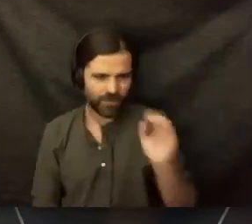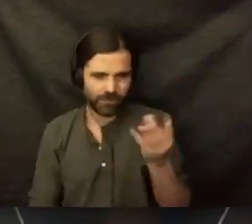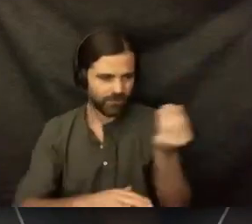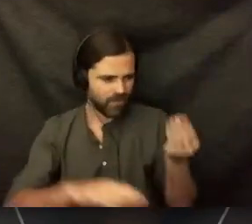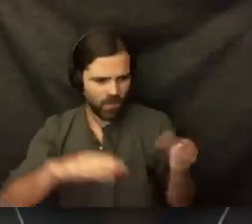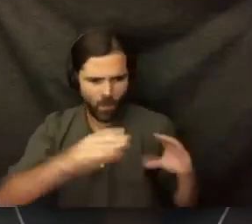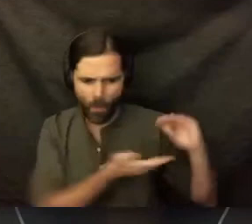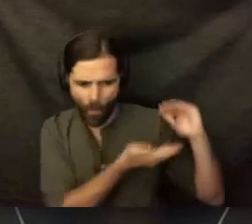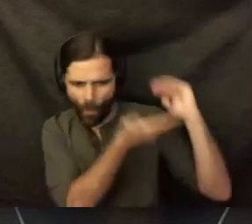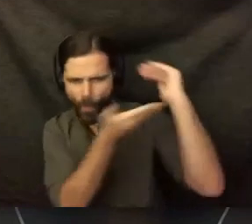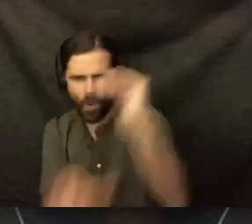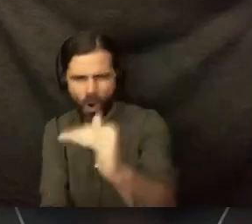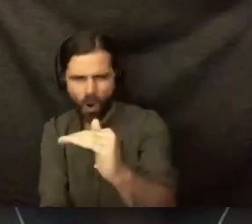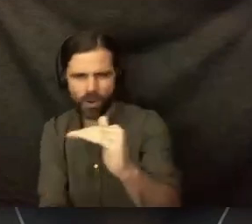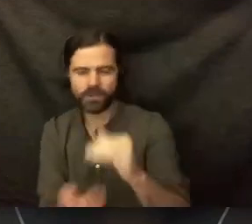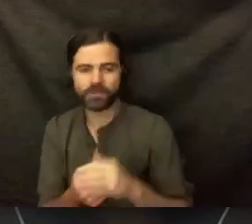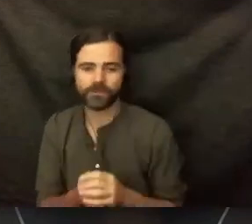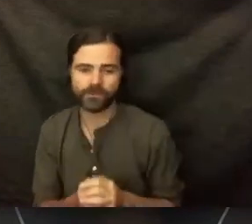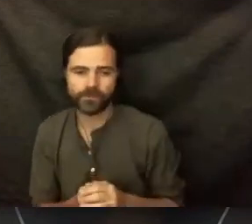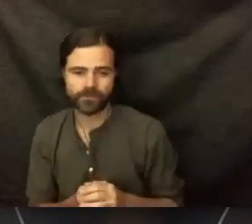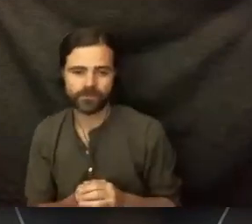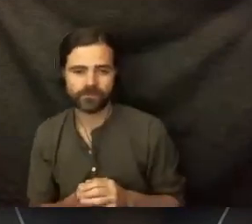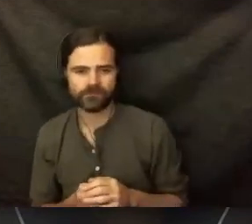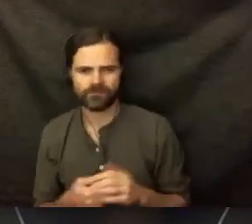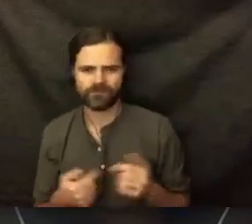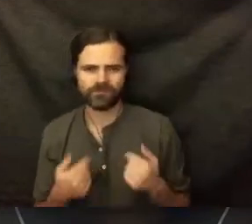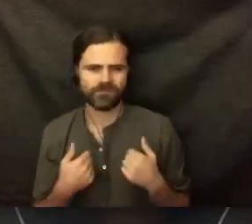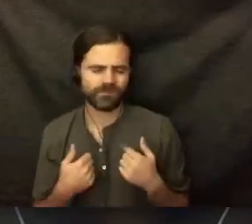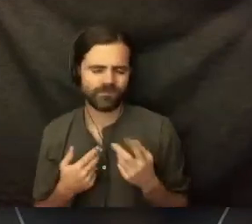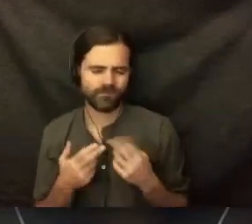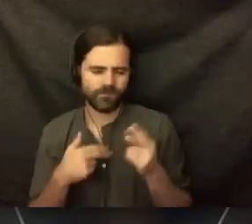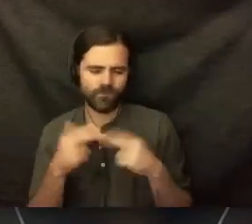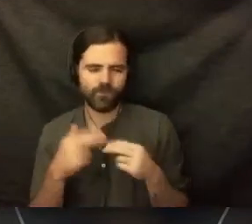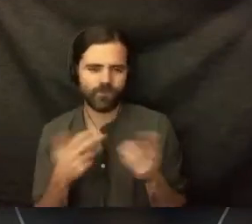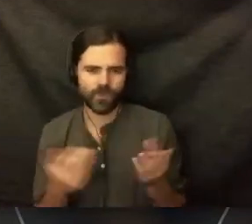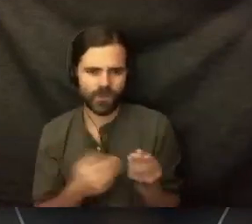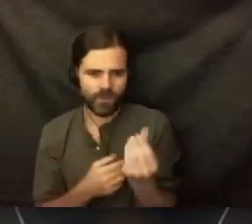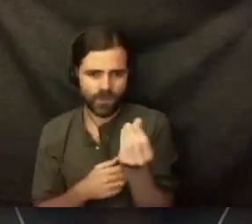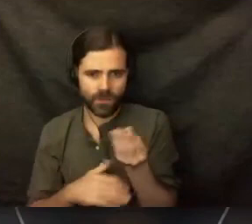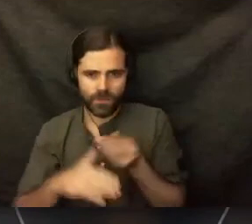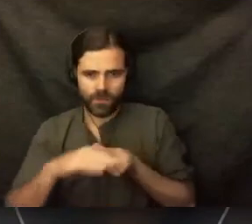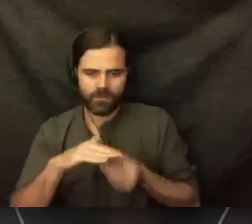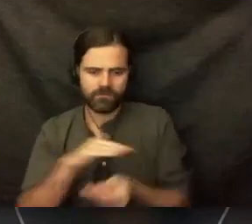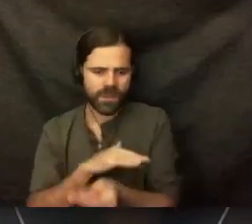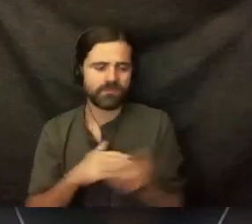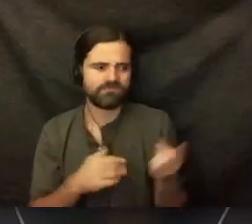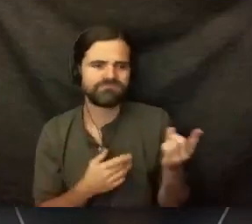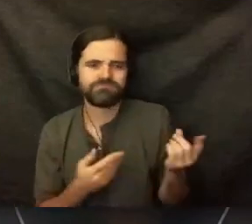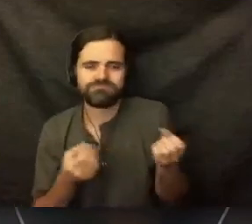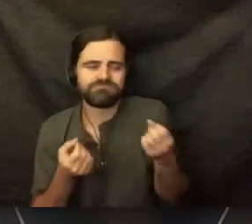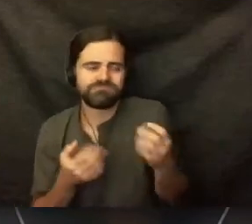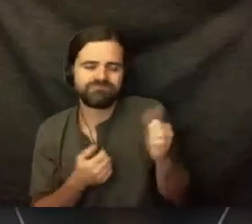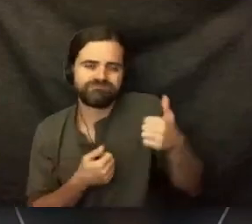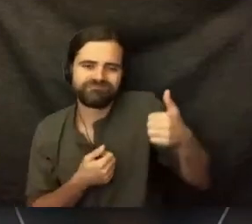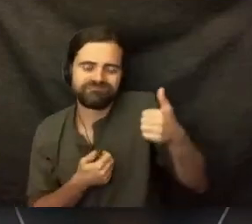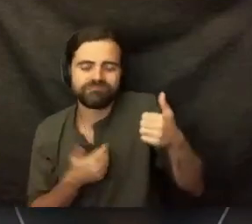economy for that scale of capital. It's largely been a venture good story. So first thing is recognizing the